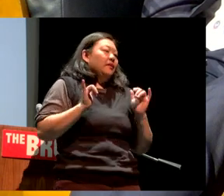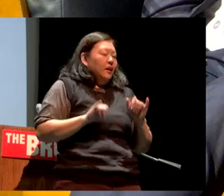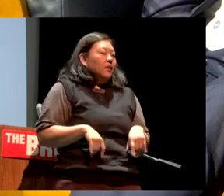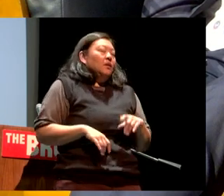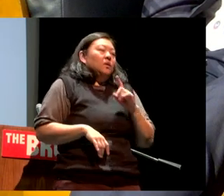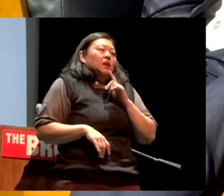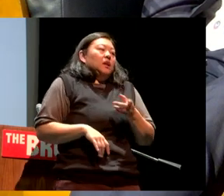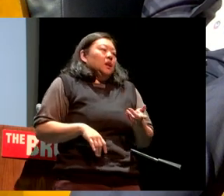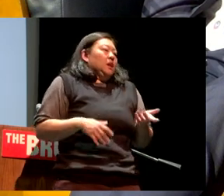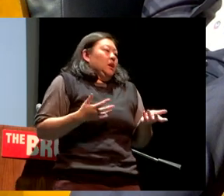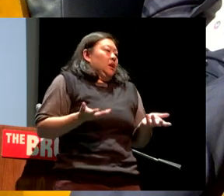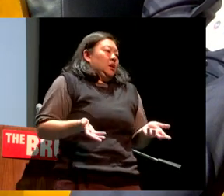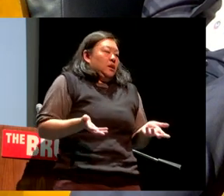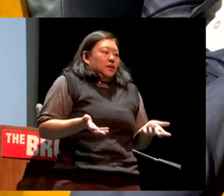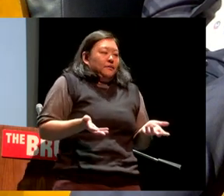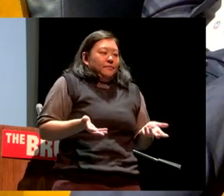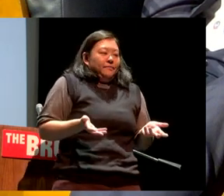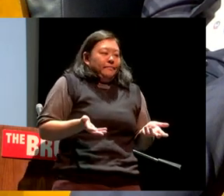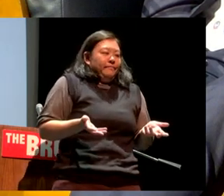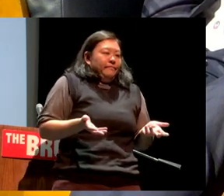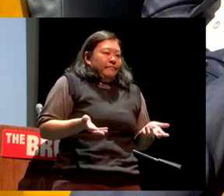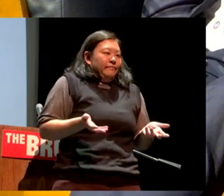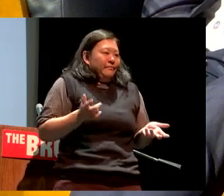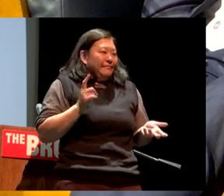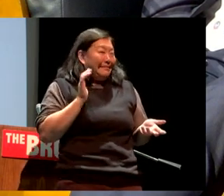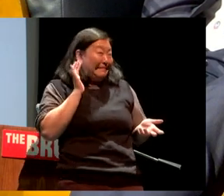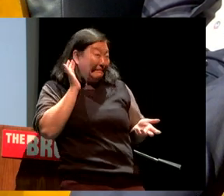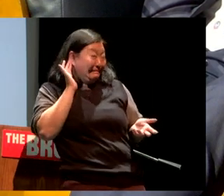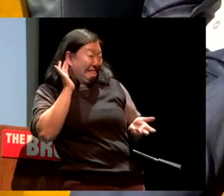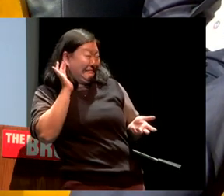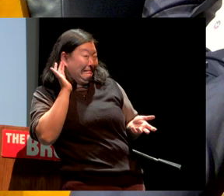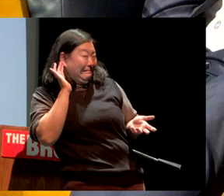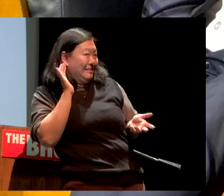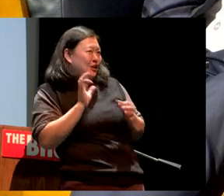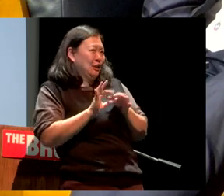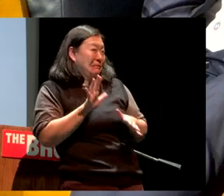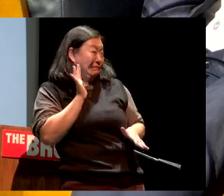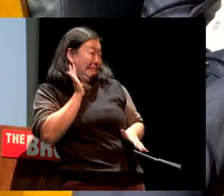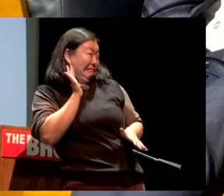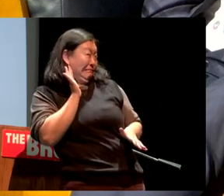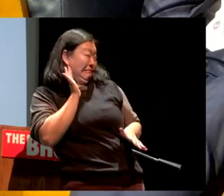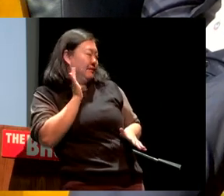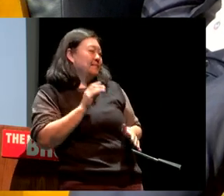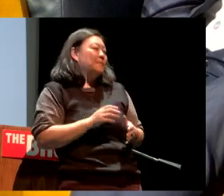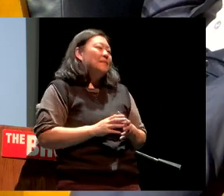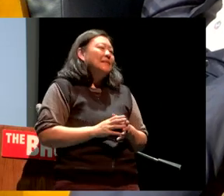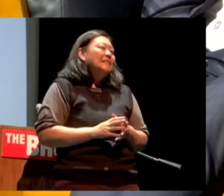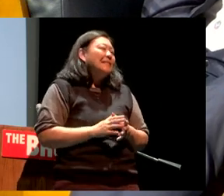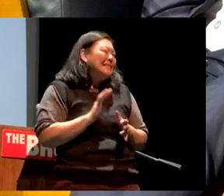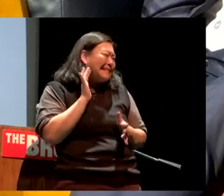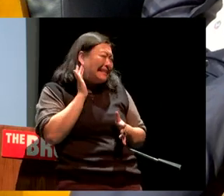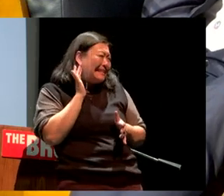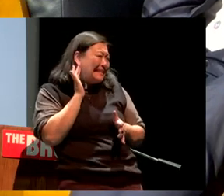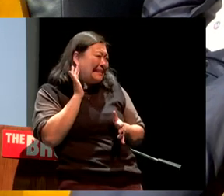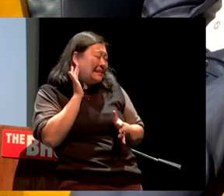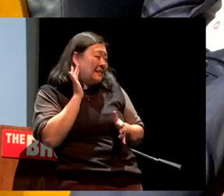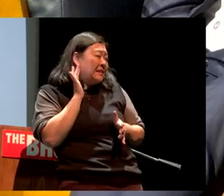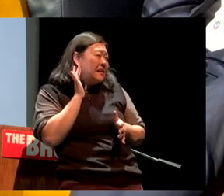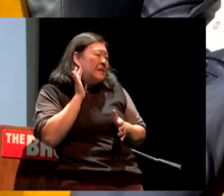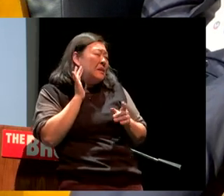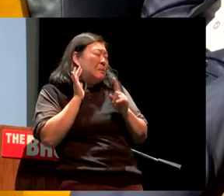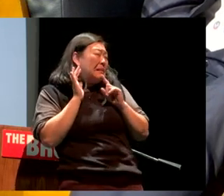towards team, sometimes not. You're not forgiving and you're very impatient. We try to teach you to be patient. But so we're lucky on that. So I hope that just there's not going to be that